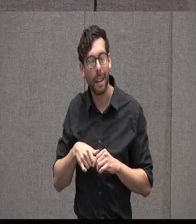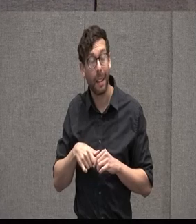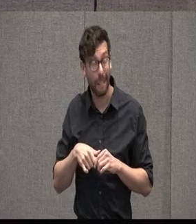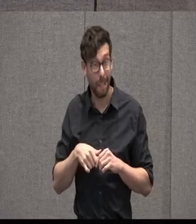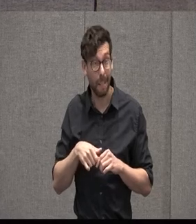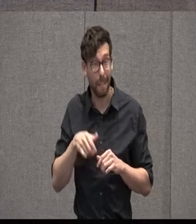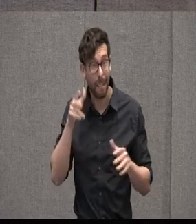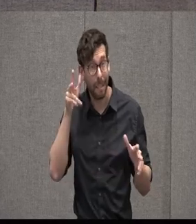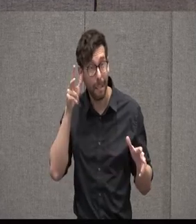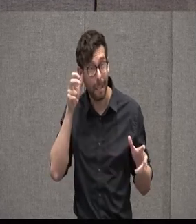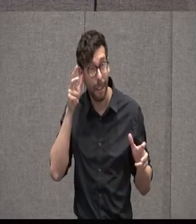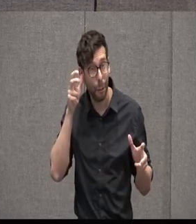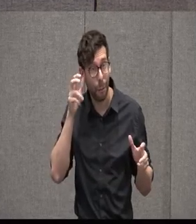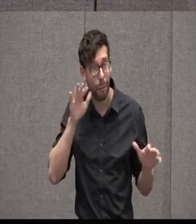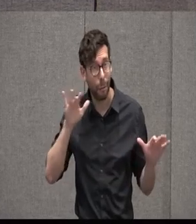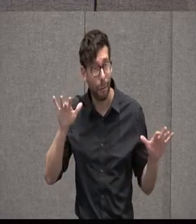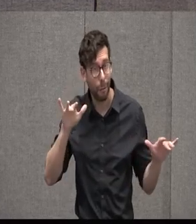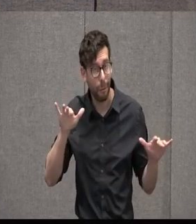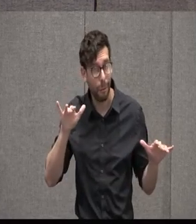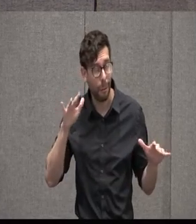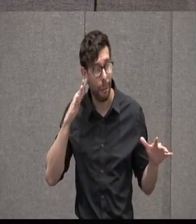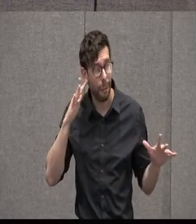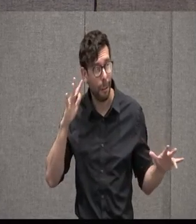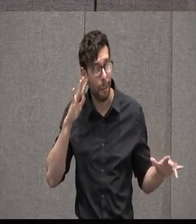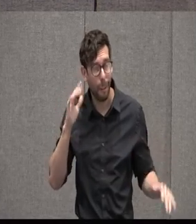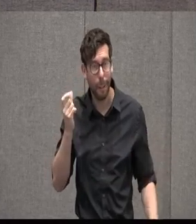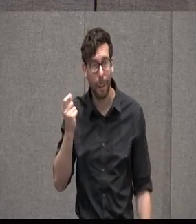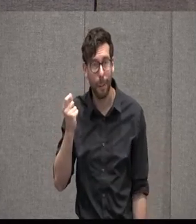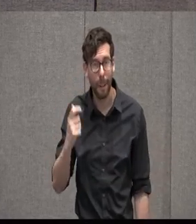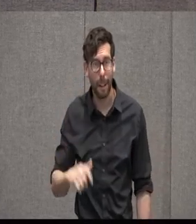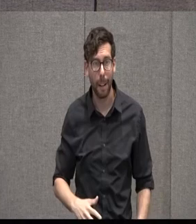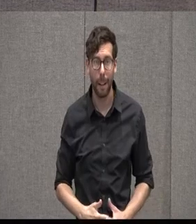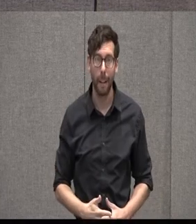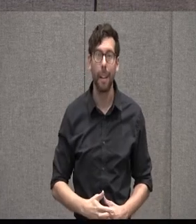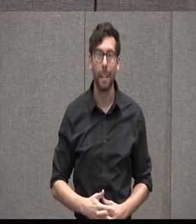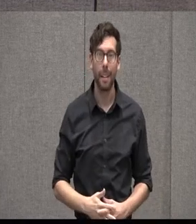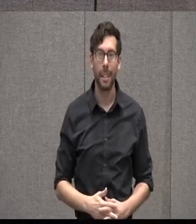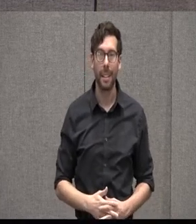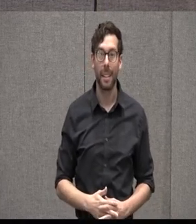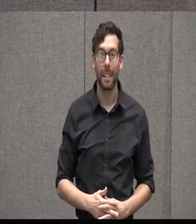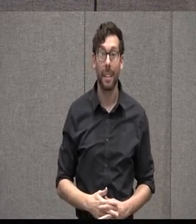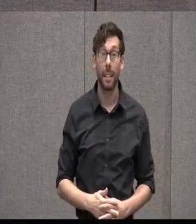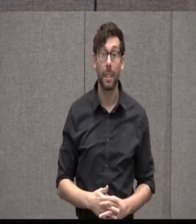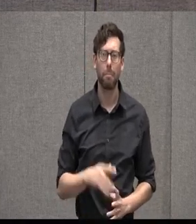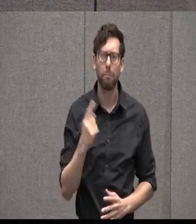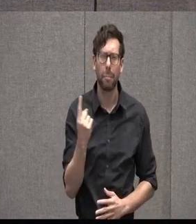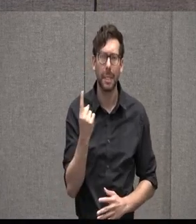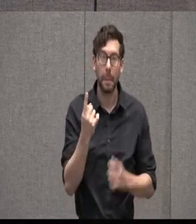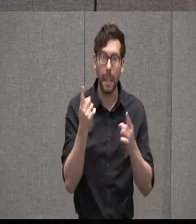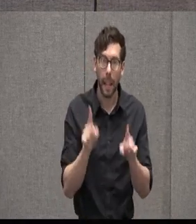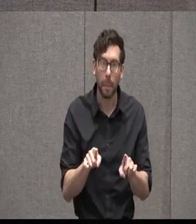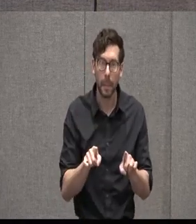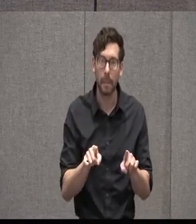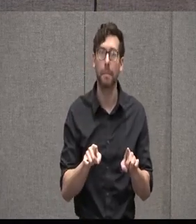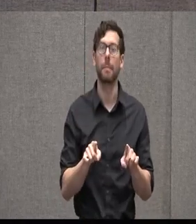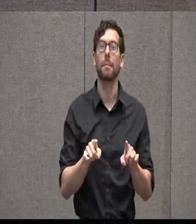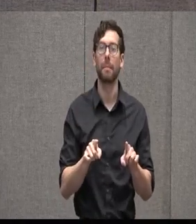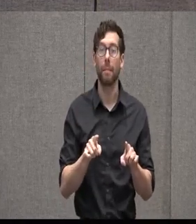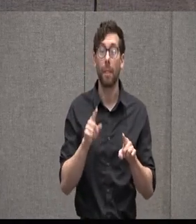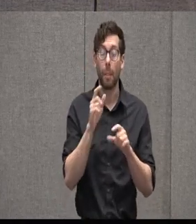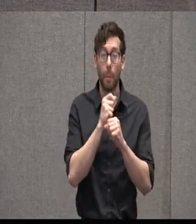Can you hear that? Let me put my mic back on. So something happened here when I rubbed the balloon